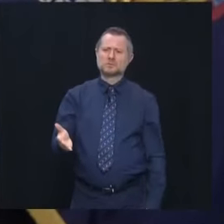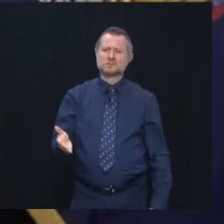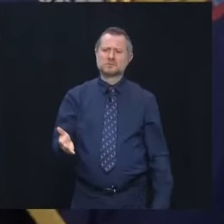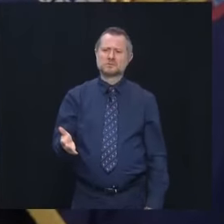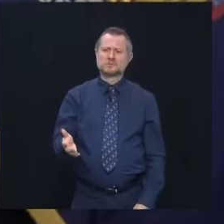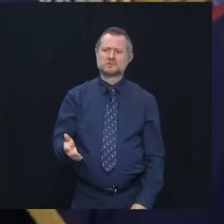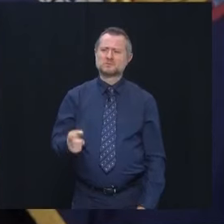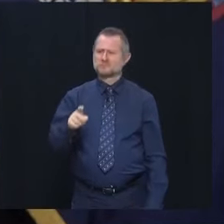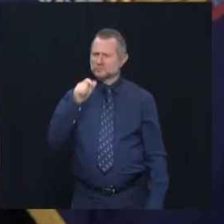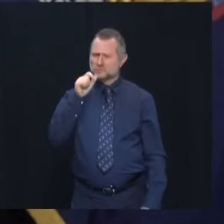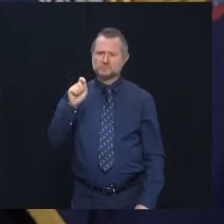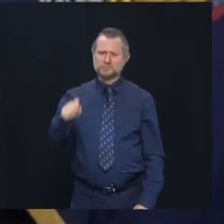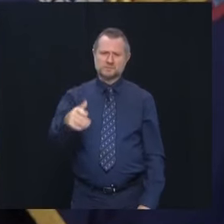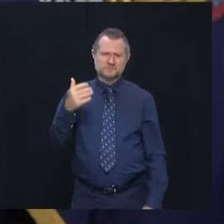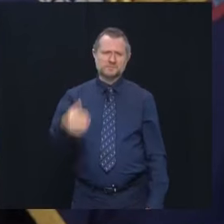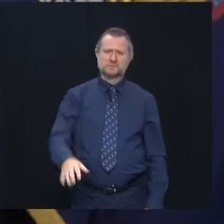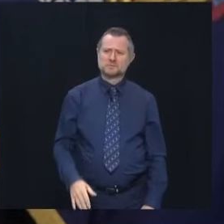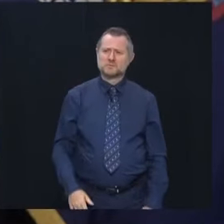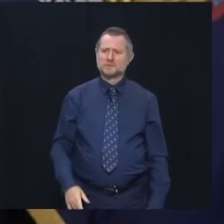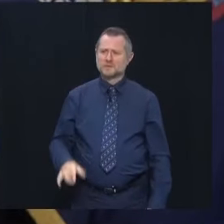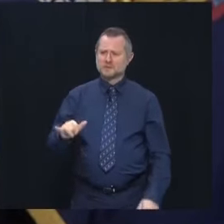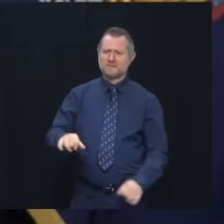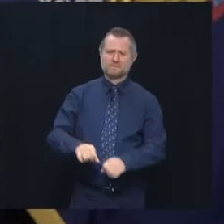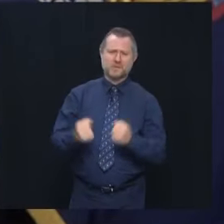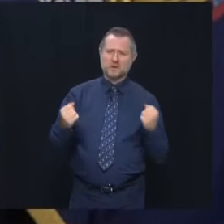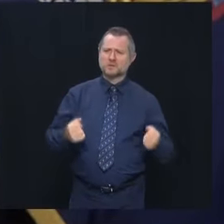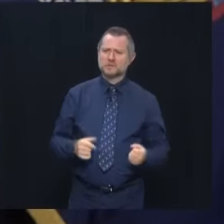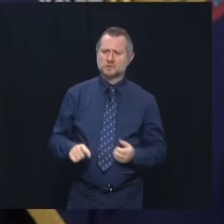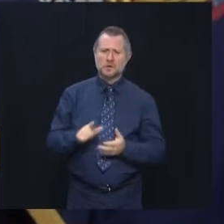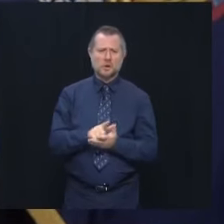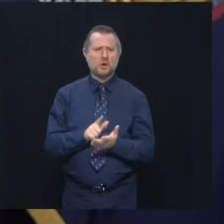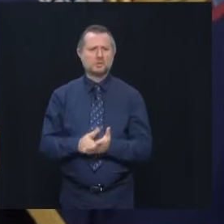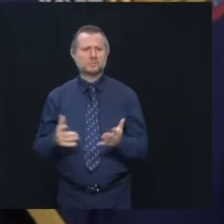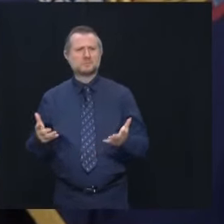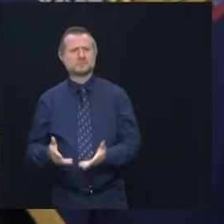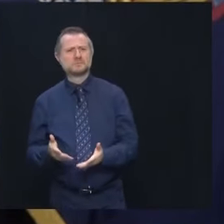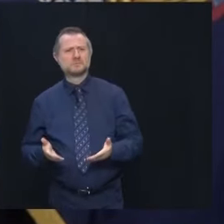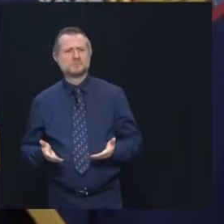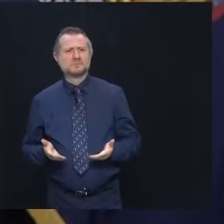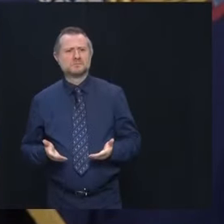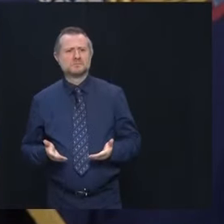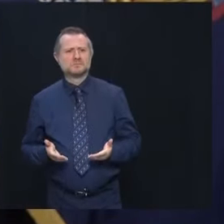Period. It violates the existing law.